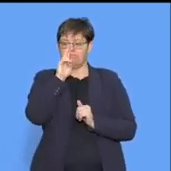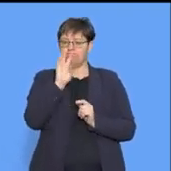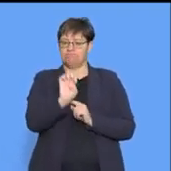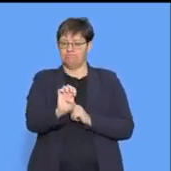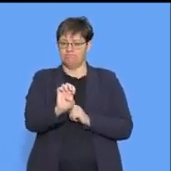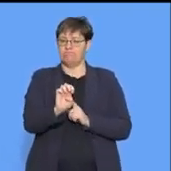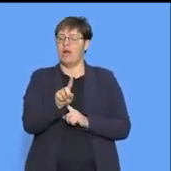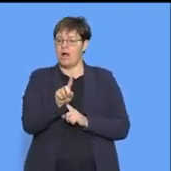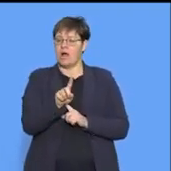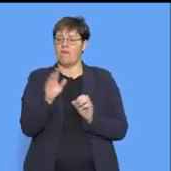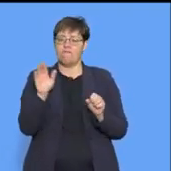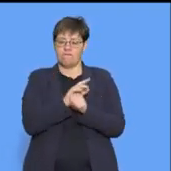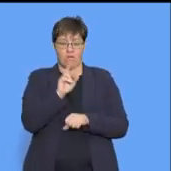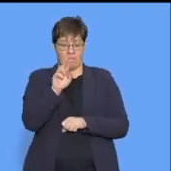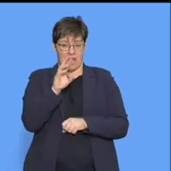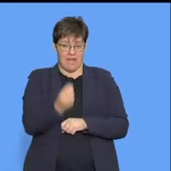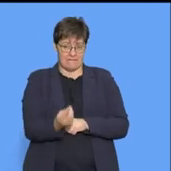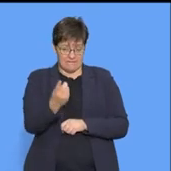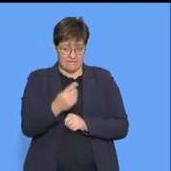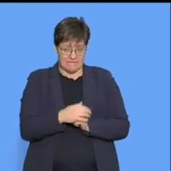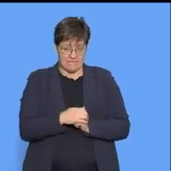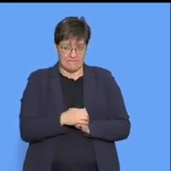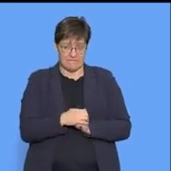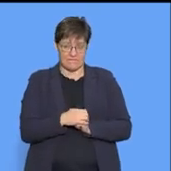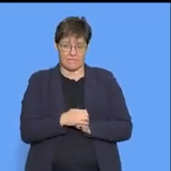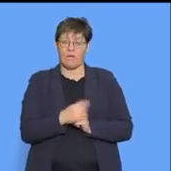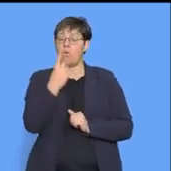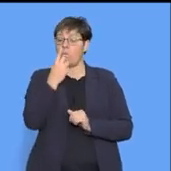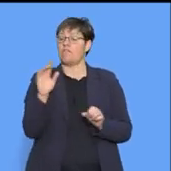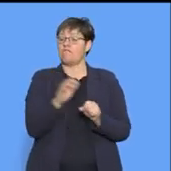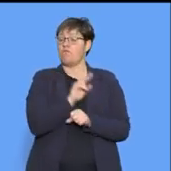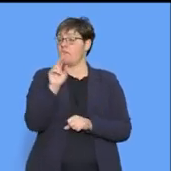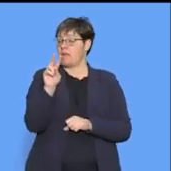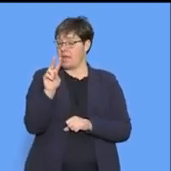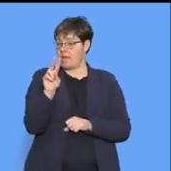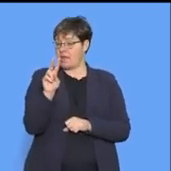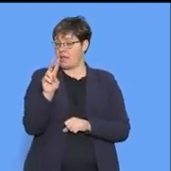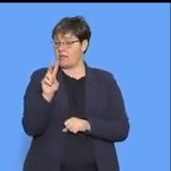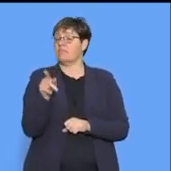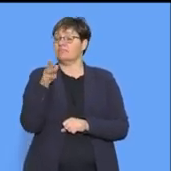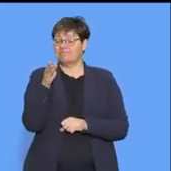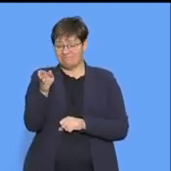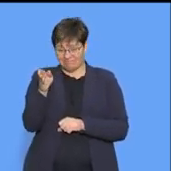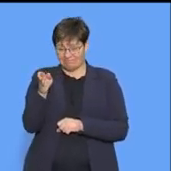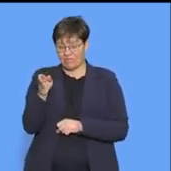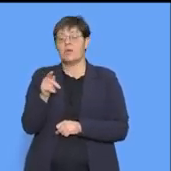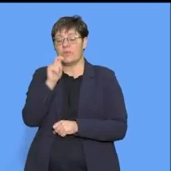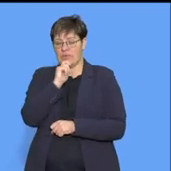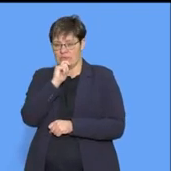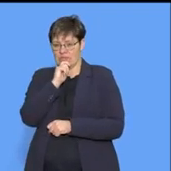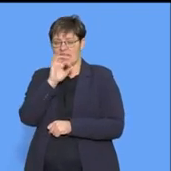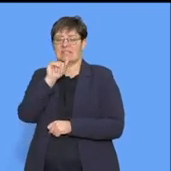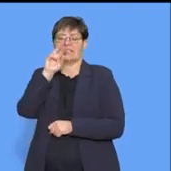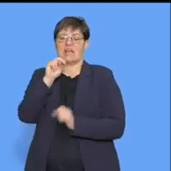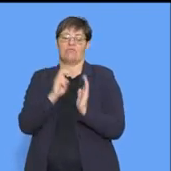we notice that we have one full pair already. So if we have one full pair, we know in this